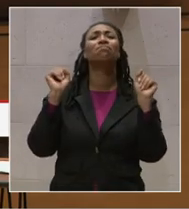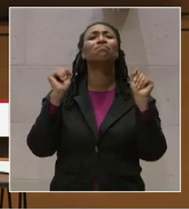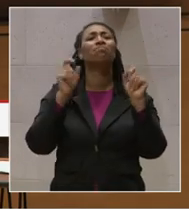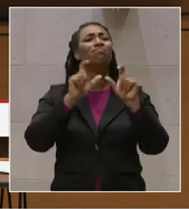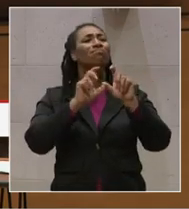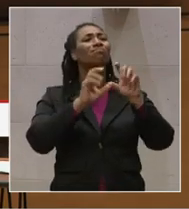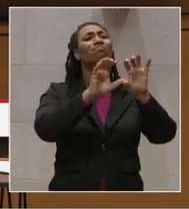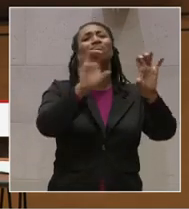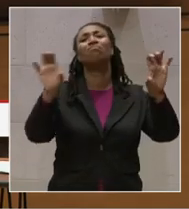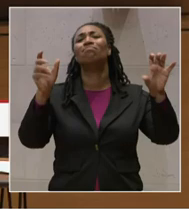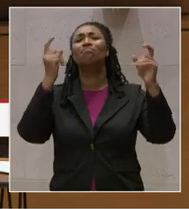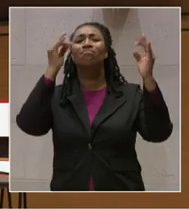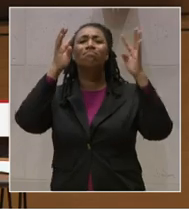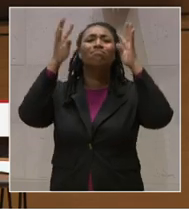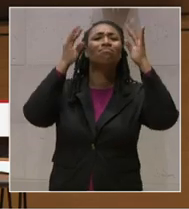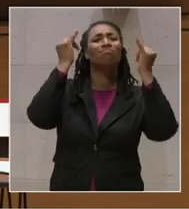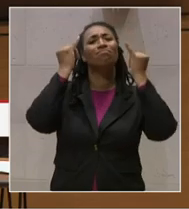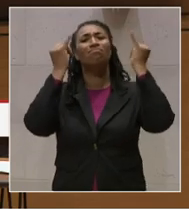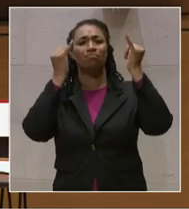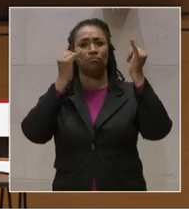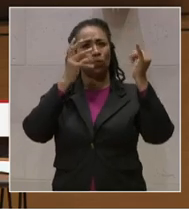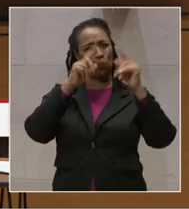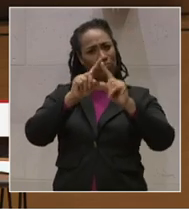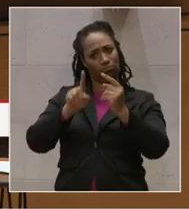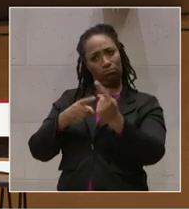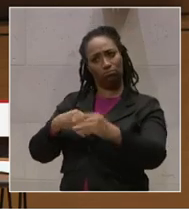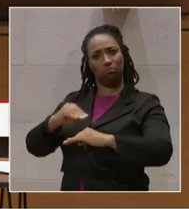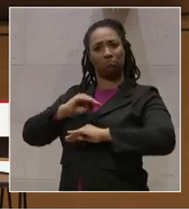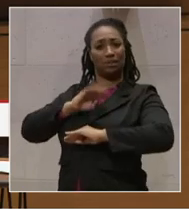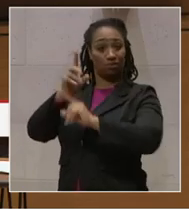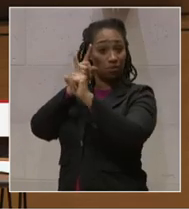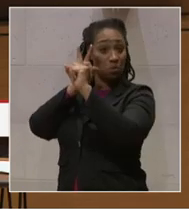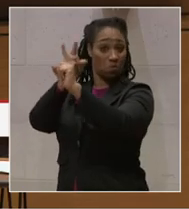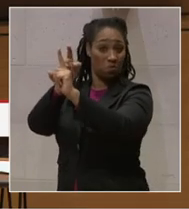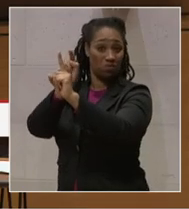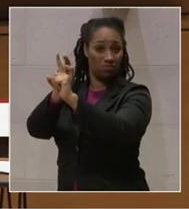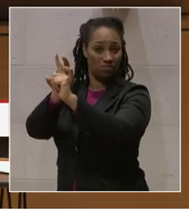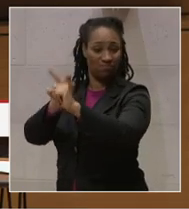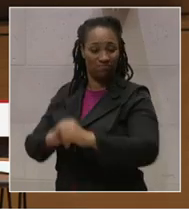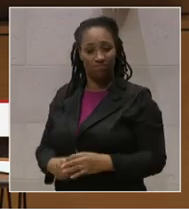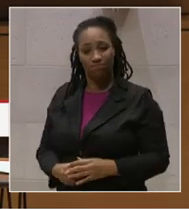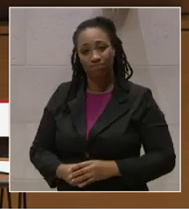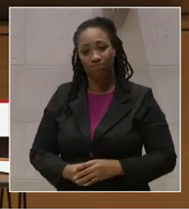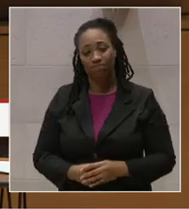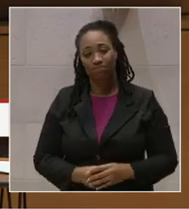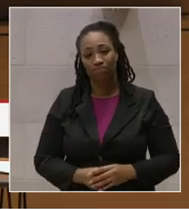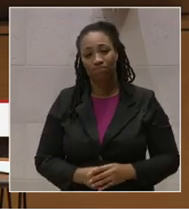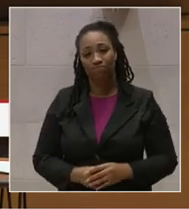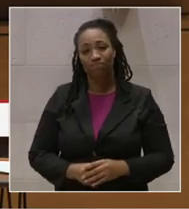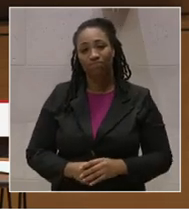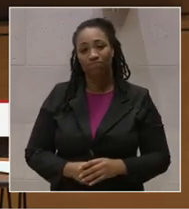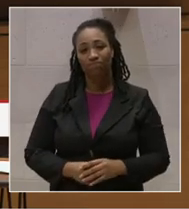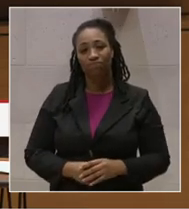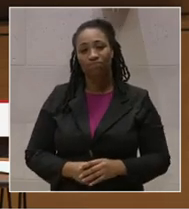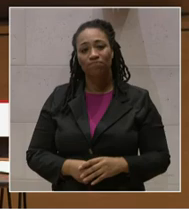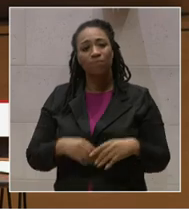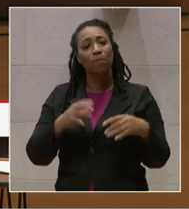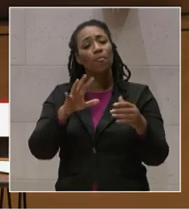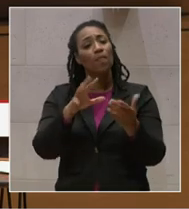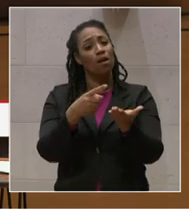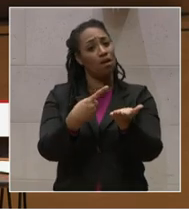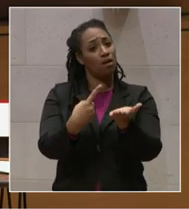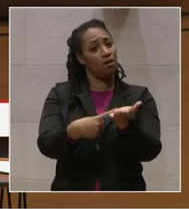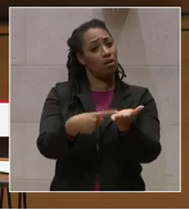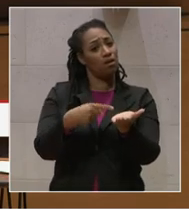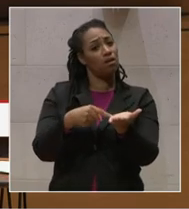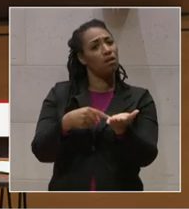I'll also say that we have not talked about the provider marketplace very much this morning.